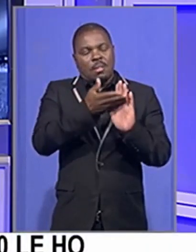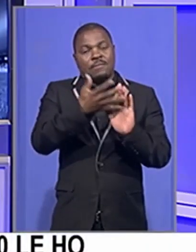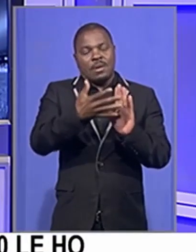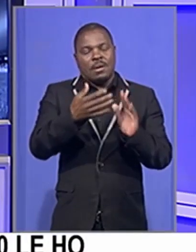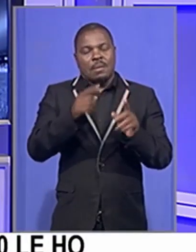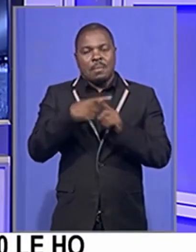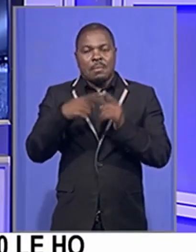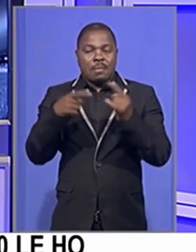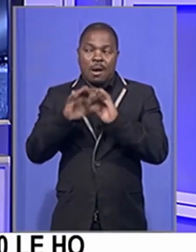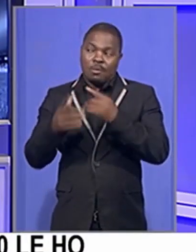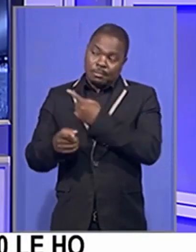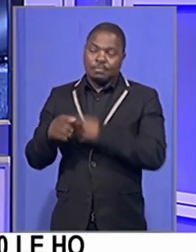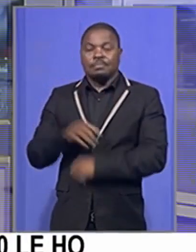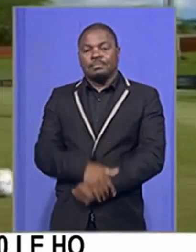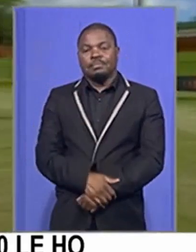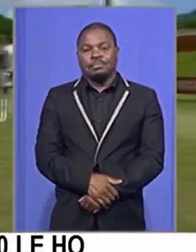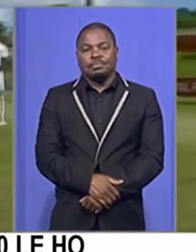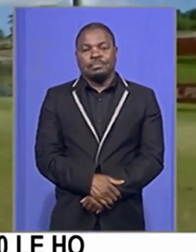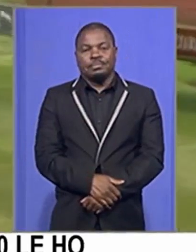kgolo.